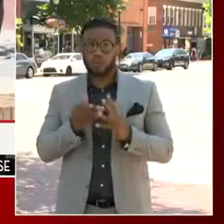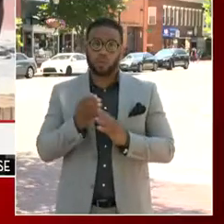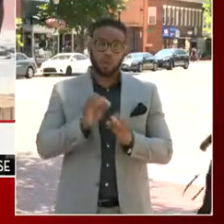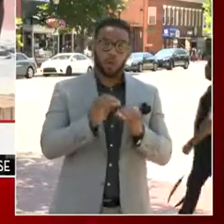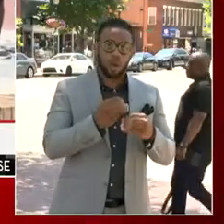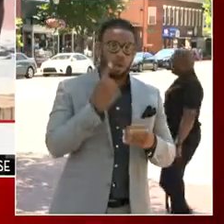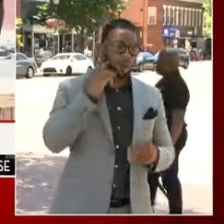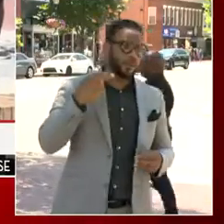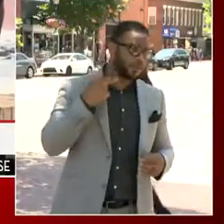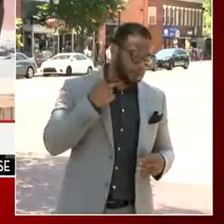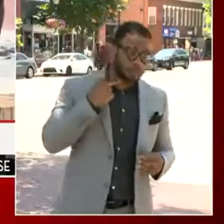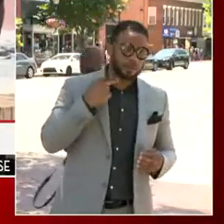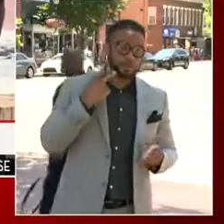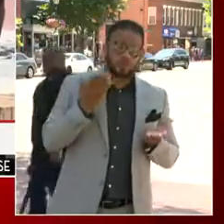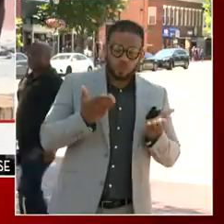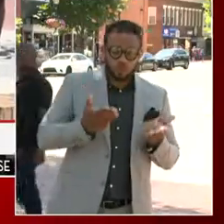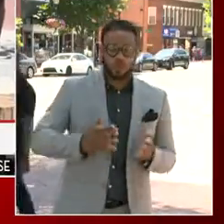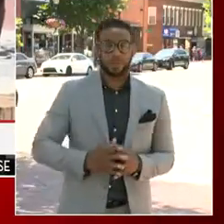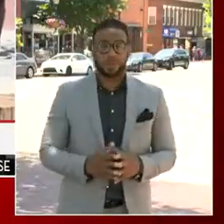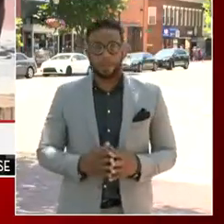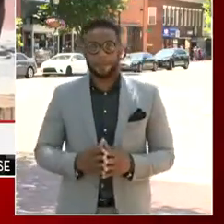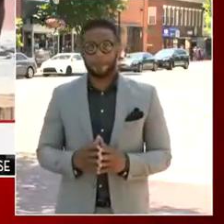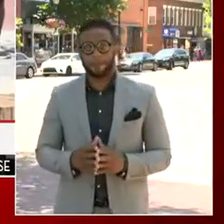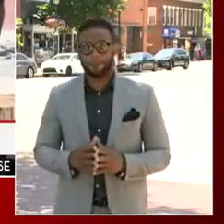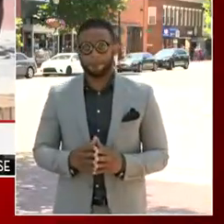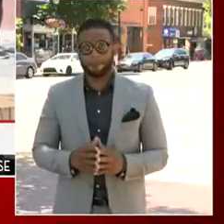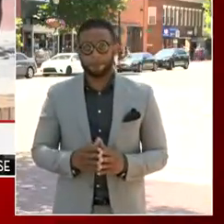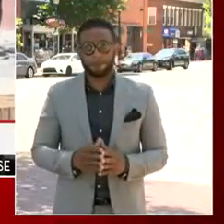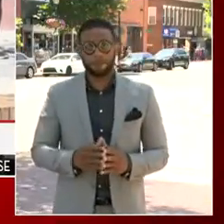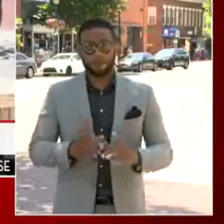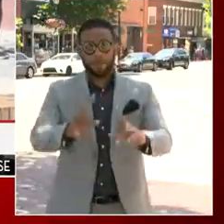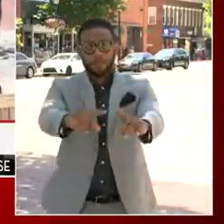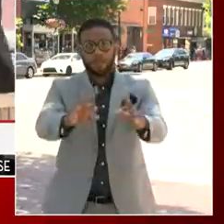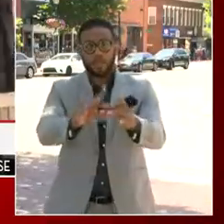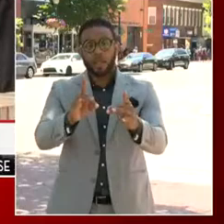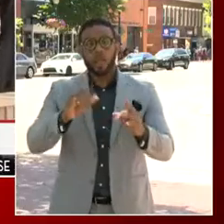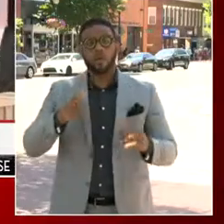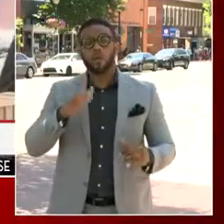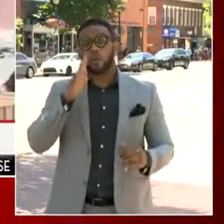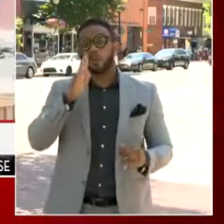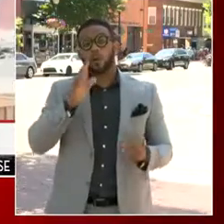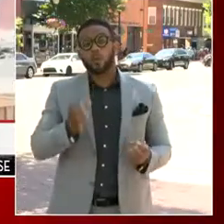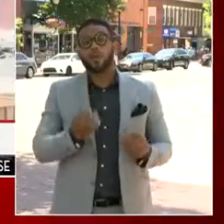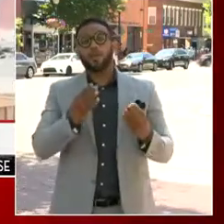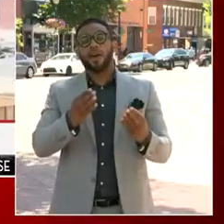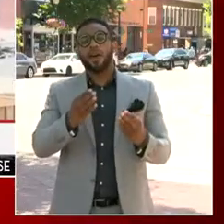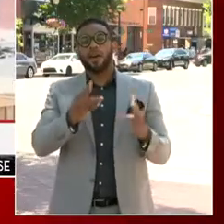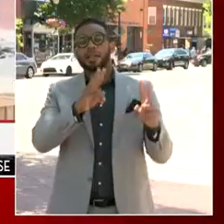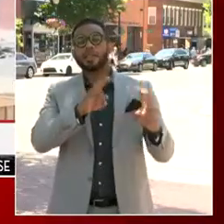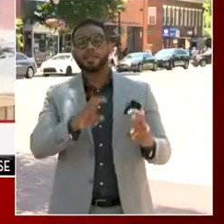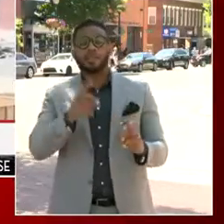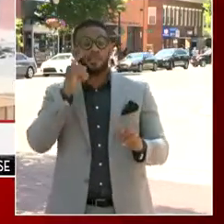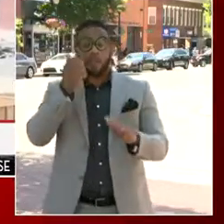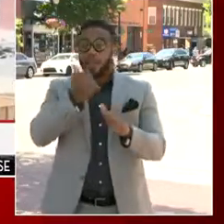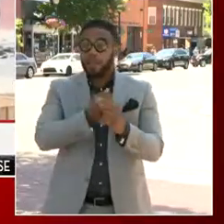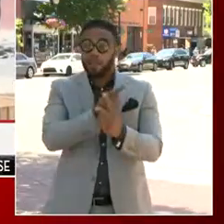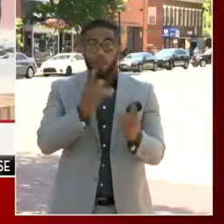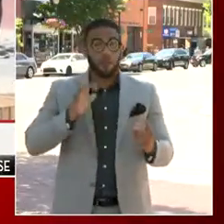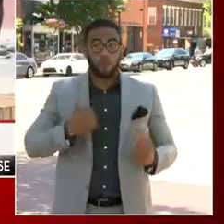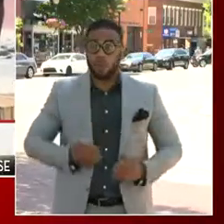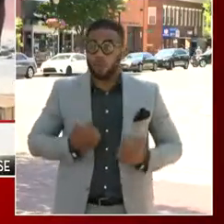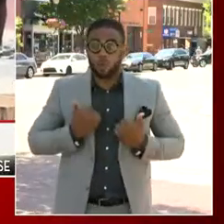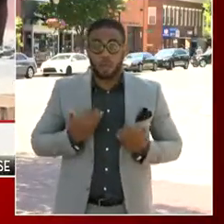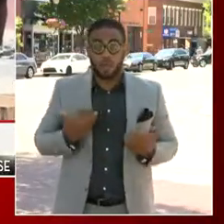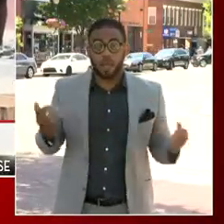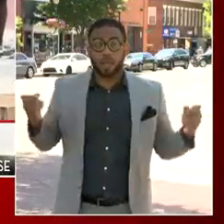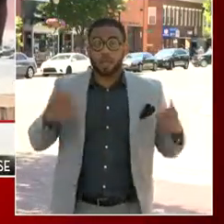of Victim Services is to say that we're going to provide assessments for every one of our